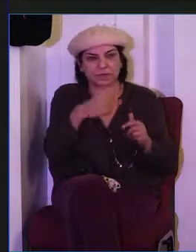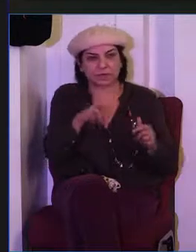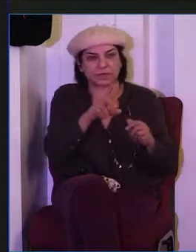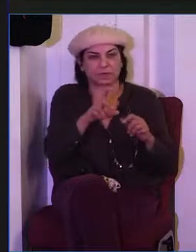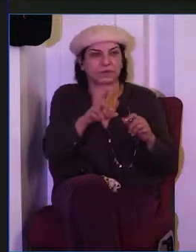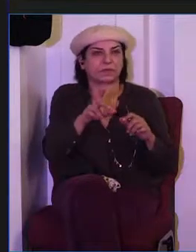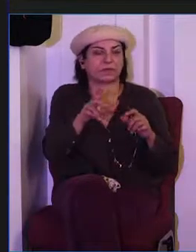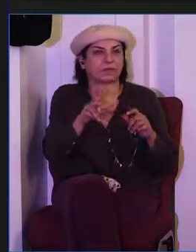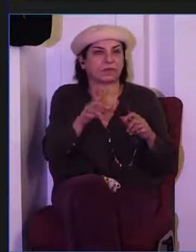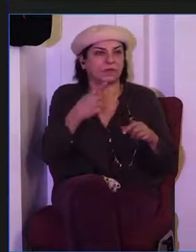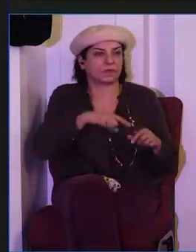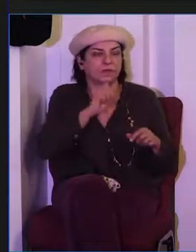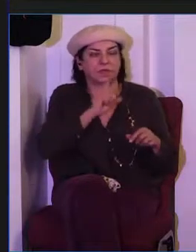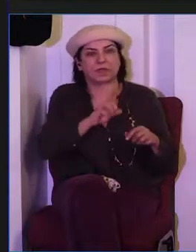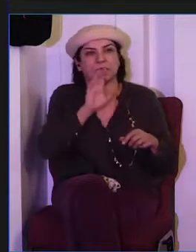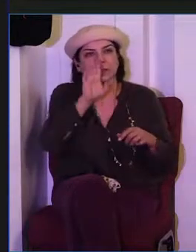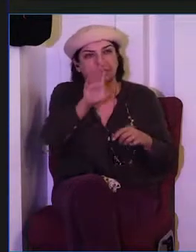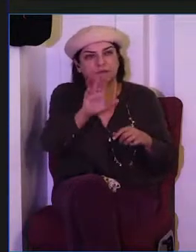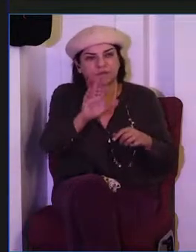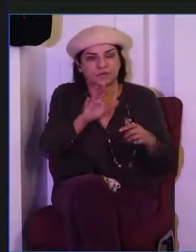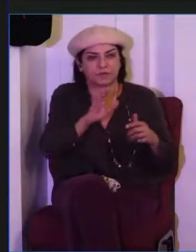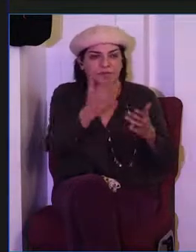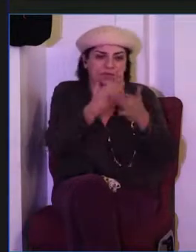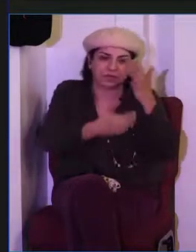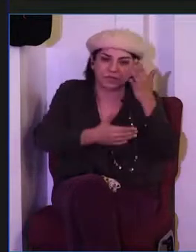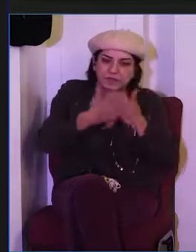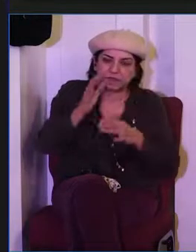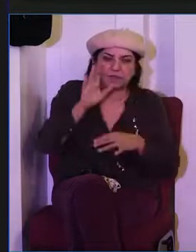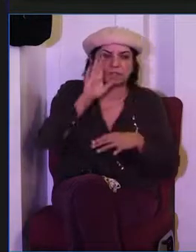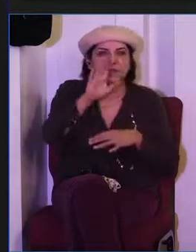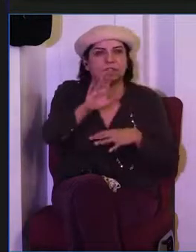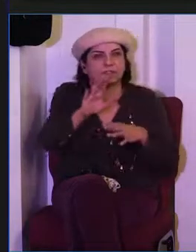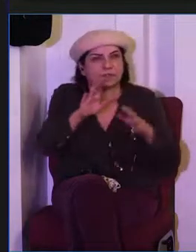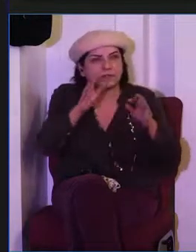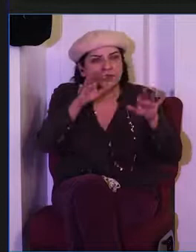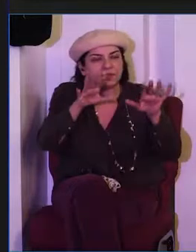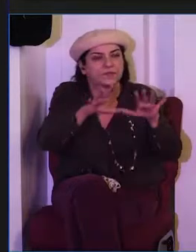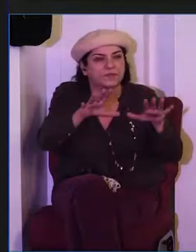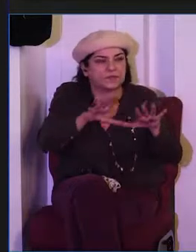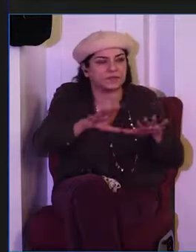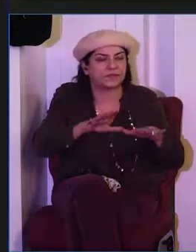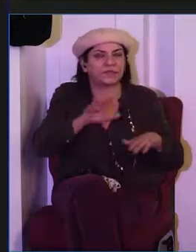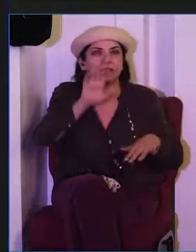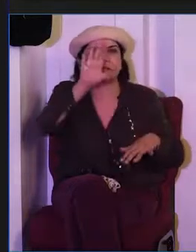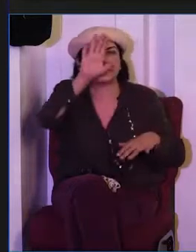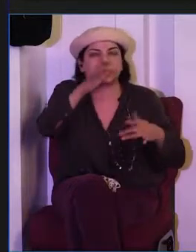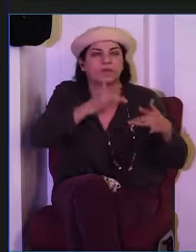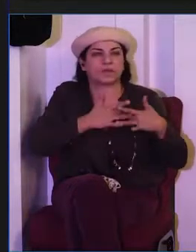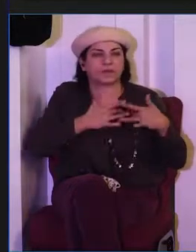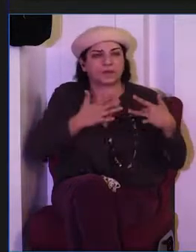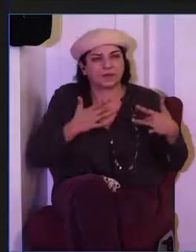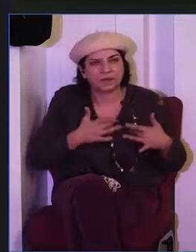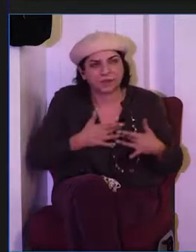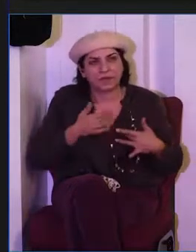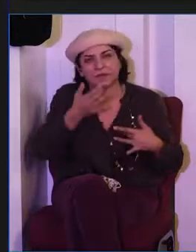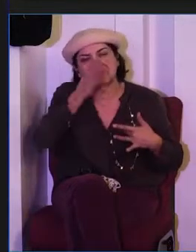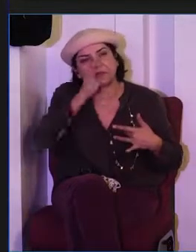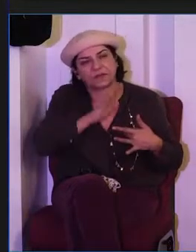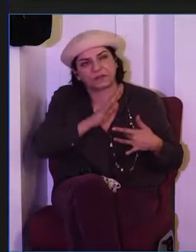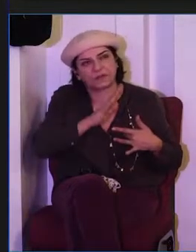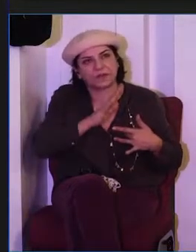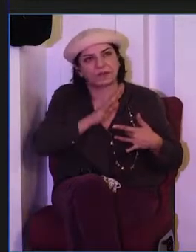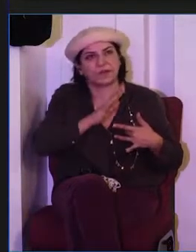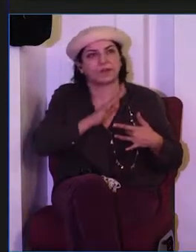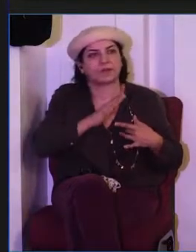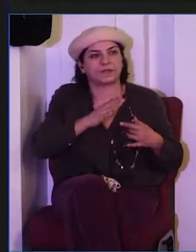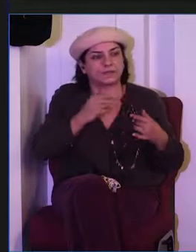heart, God. Going out to the world to represent and be the Jesus this world really needs to